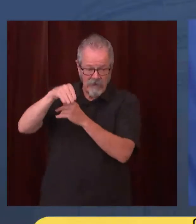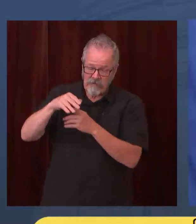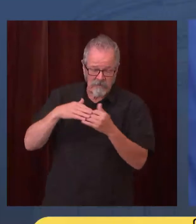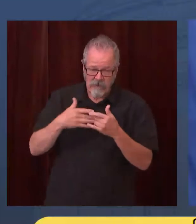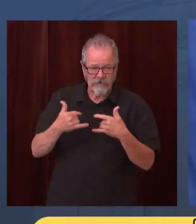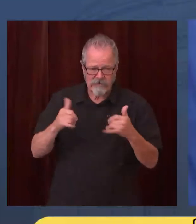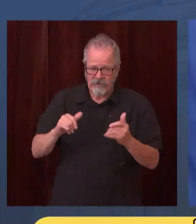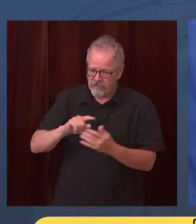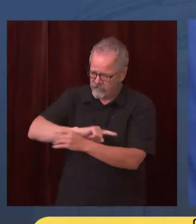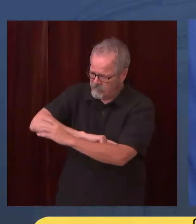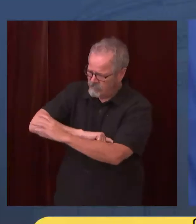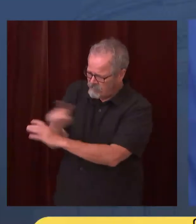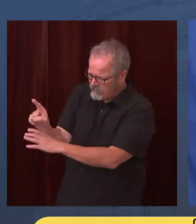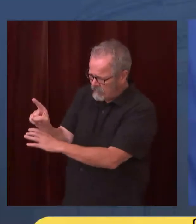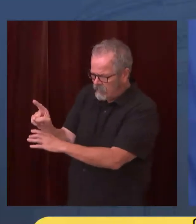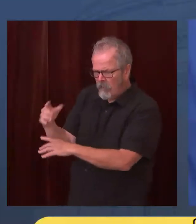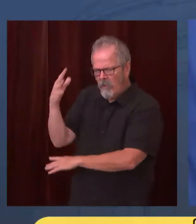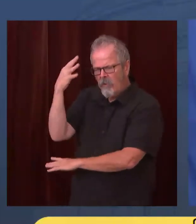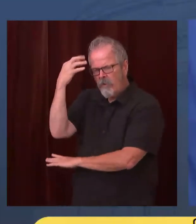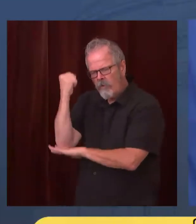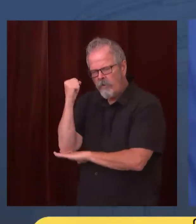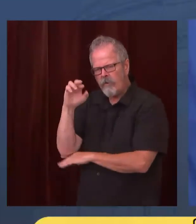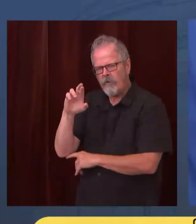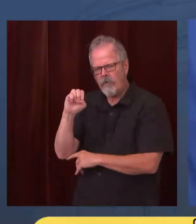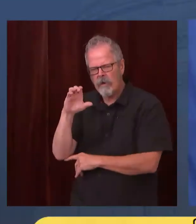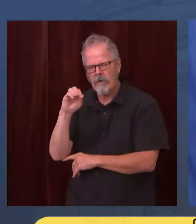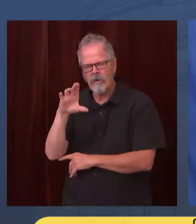confirmed. In addition to that, we are still seeing